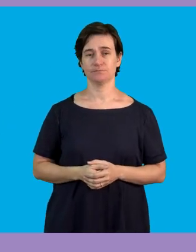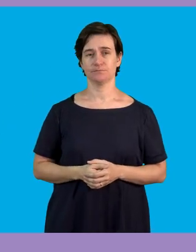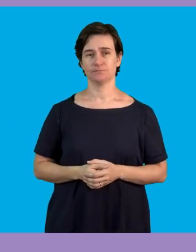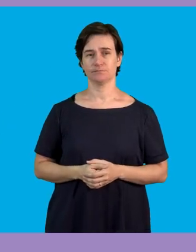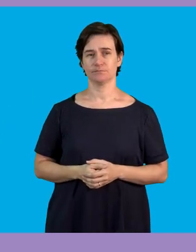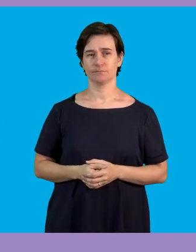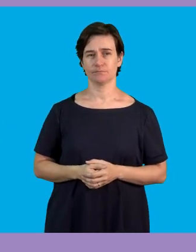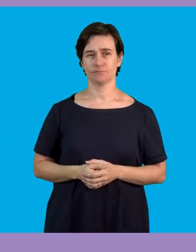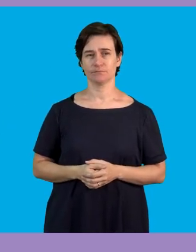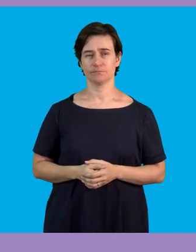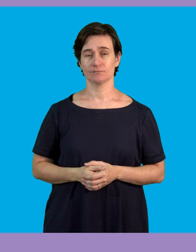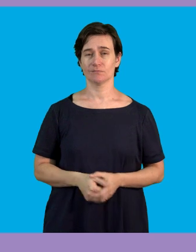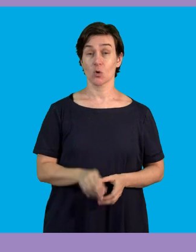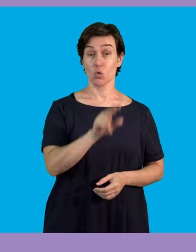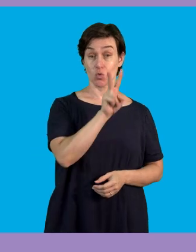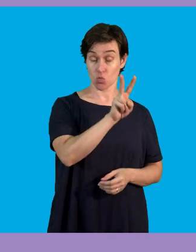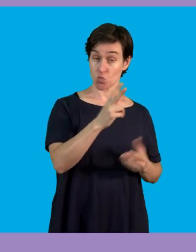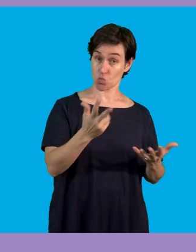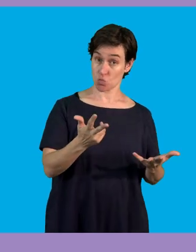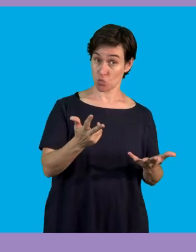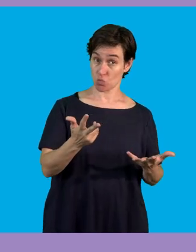And then